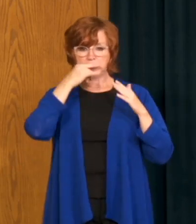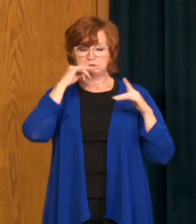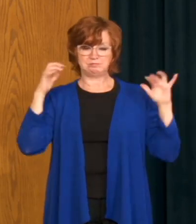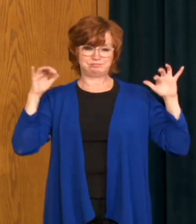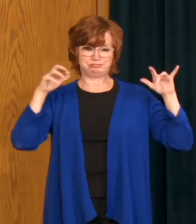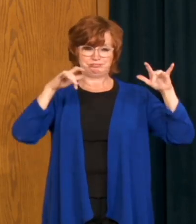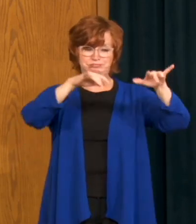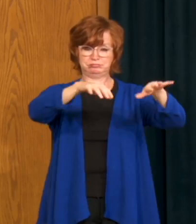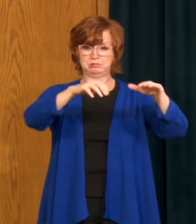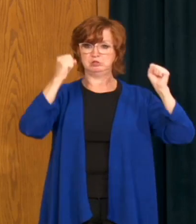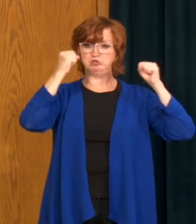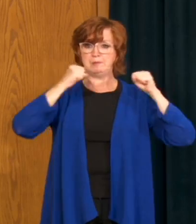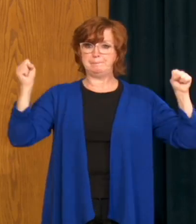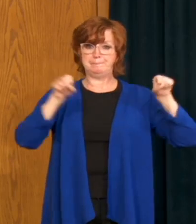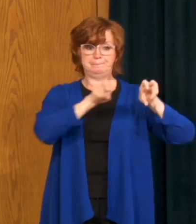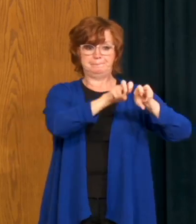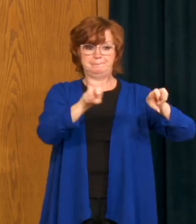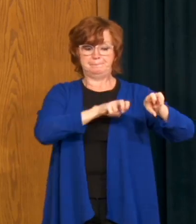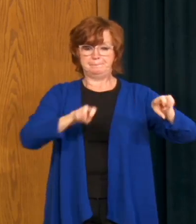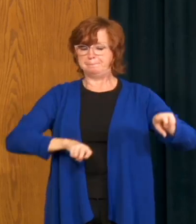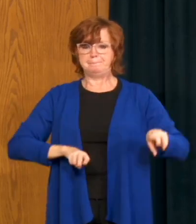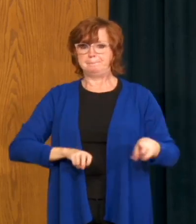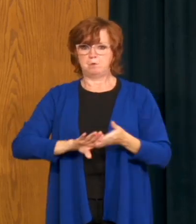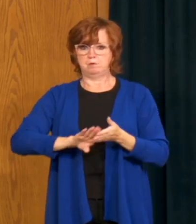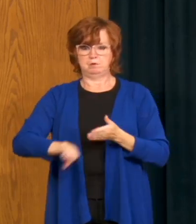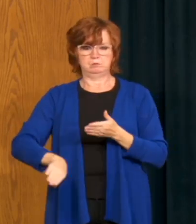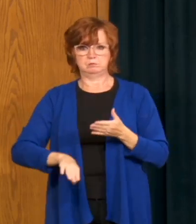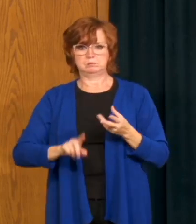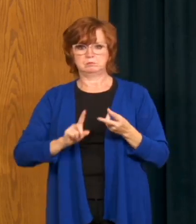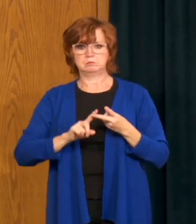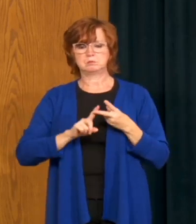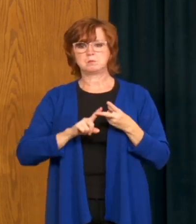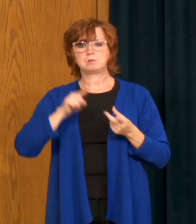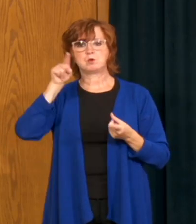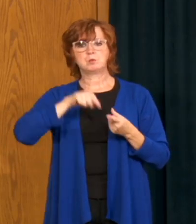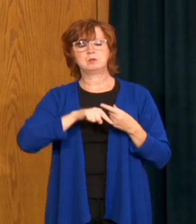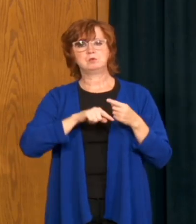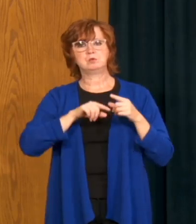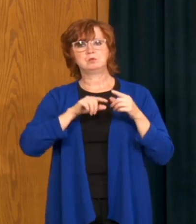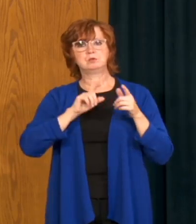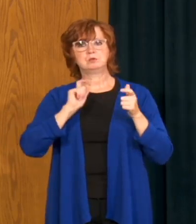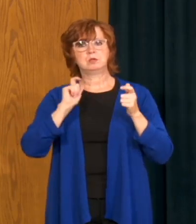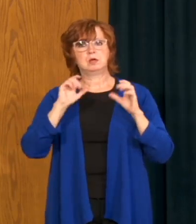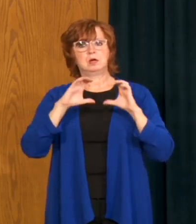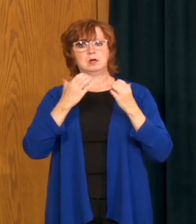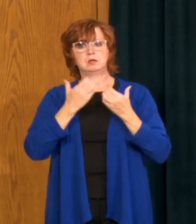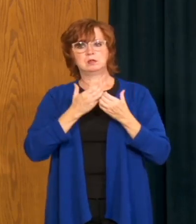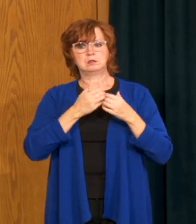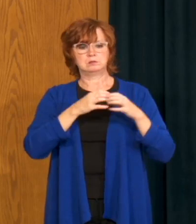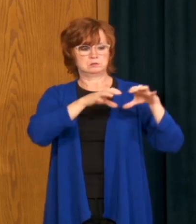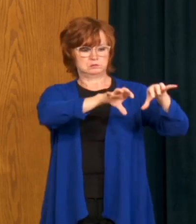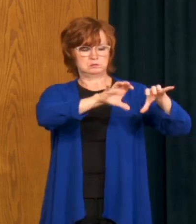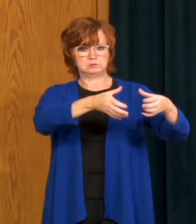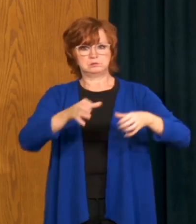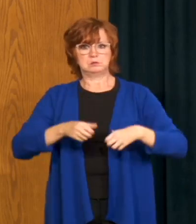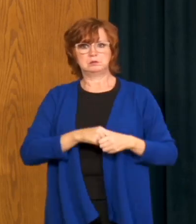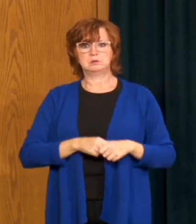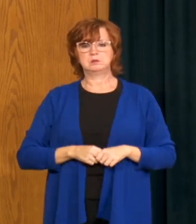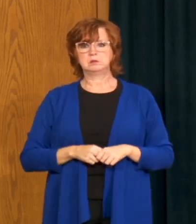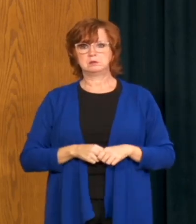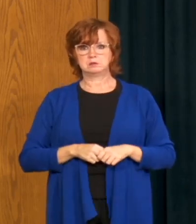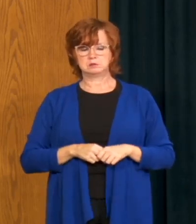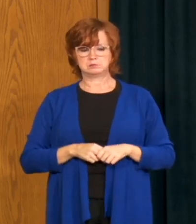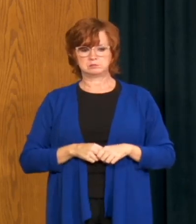that reduce transmission risk within the class setting, but at the same time give young